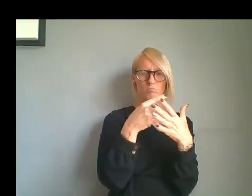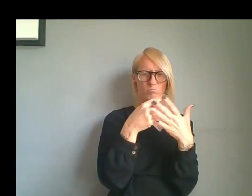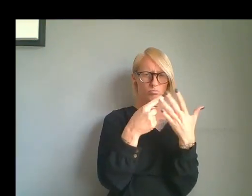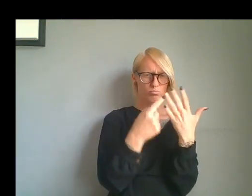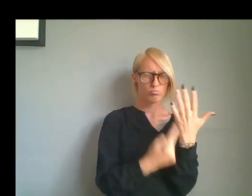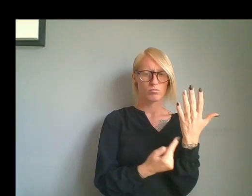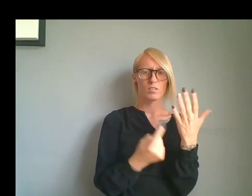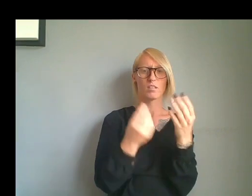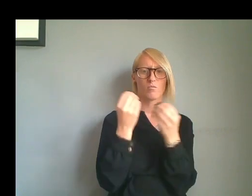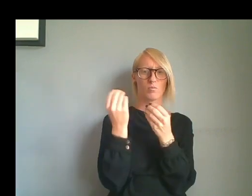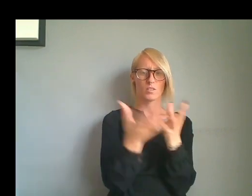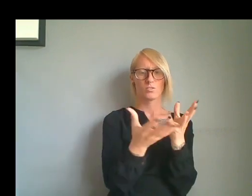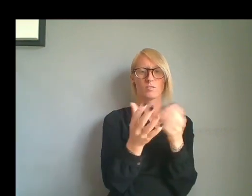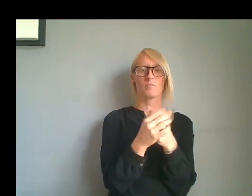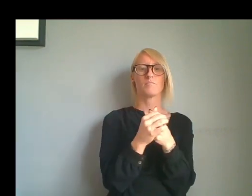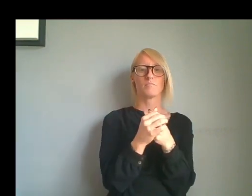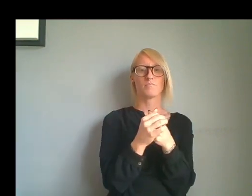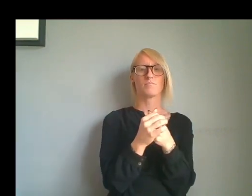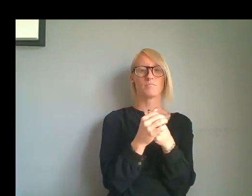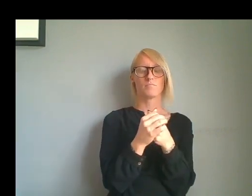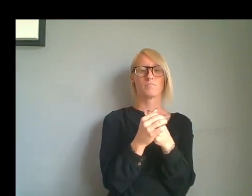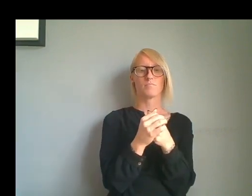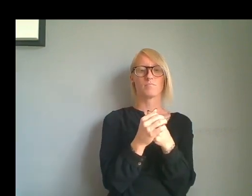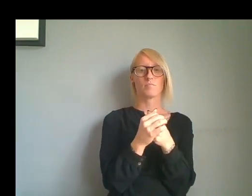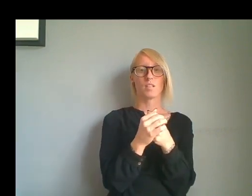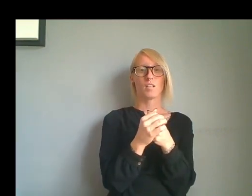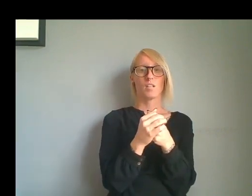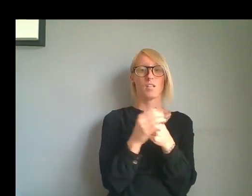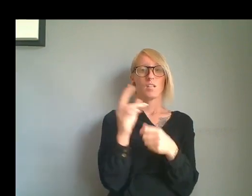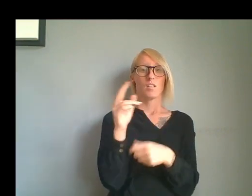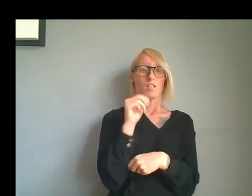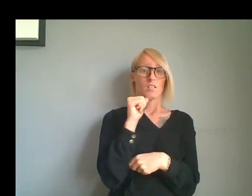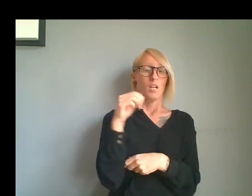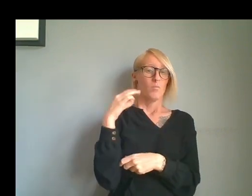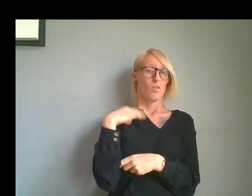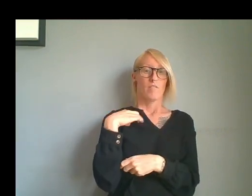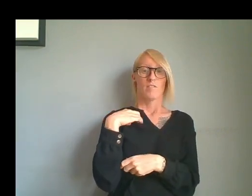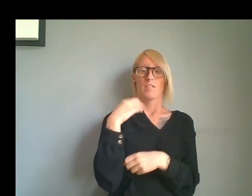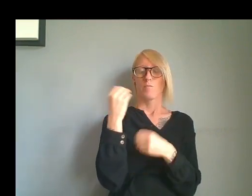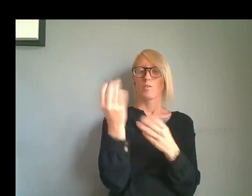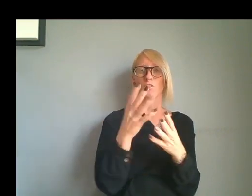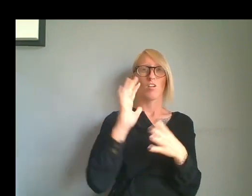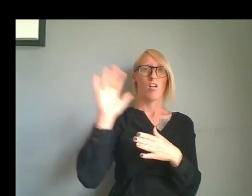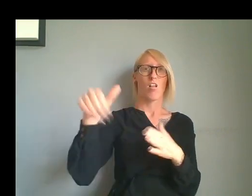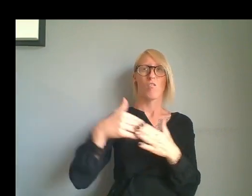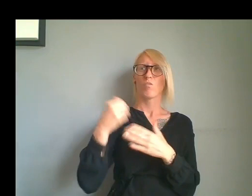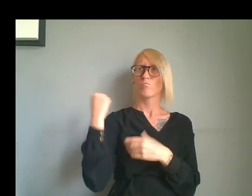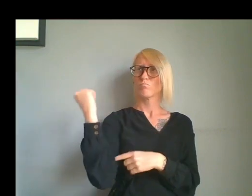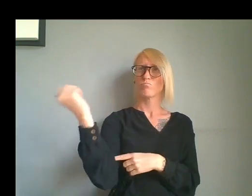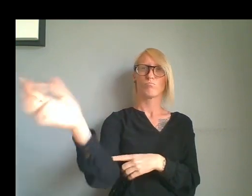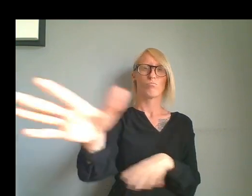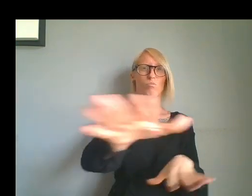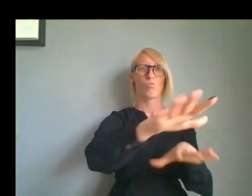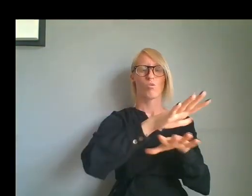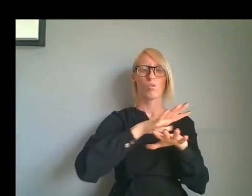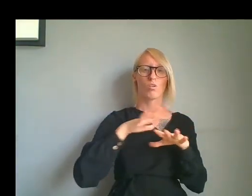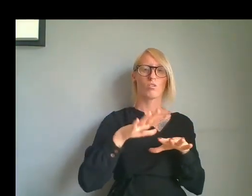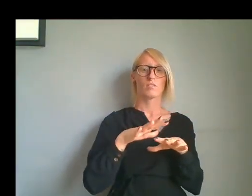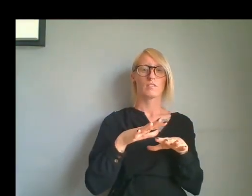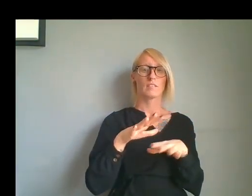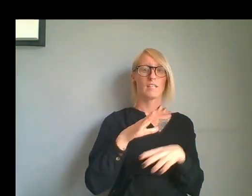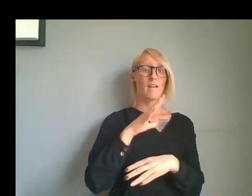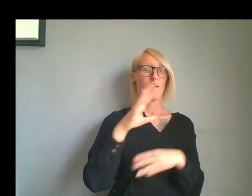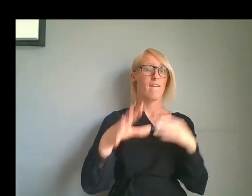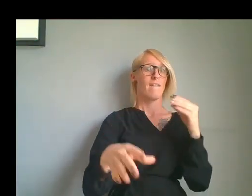to get nonprofit information all over the world. If you use the advanced search, you would have the option to say nonprofit and then